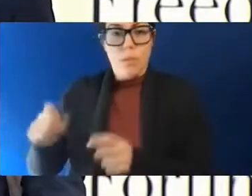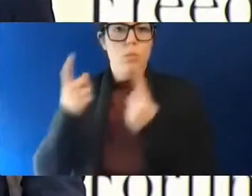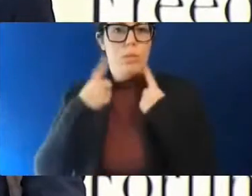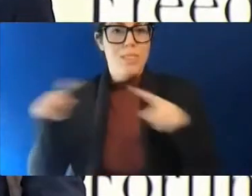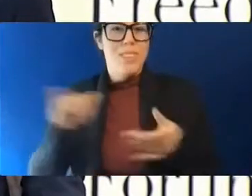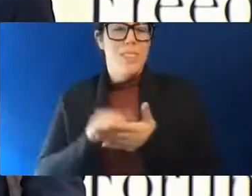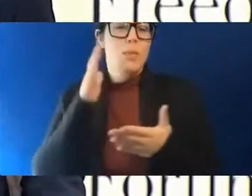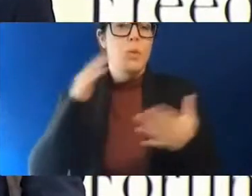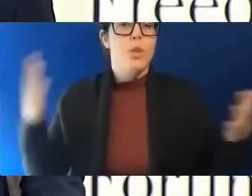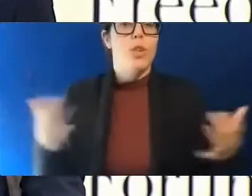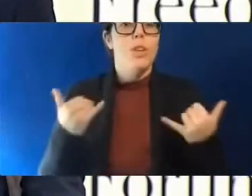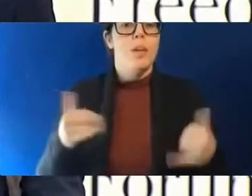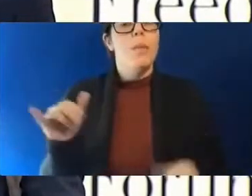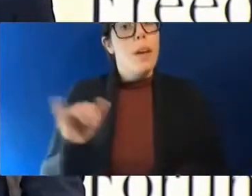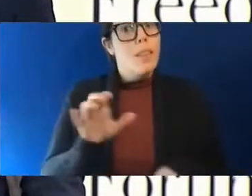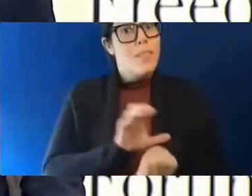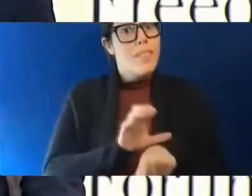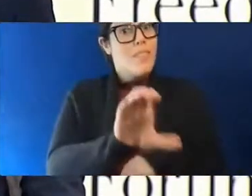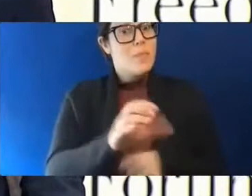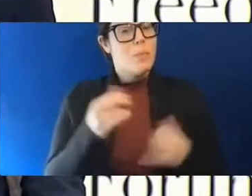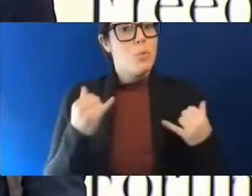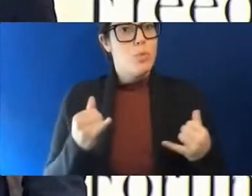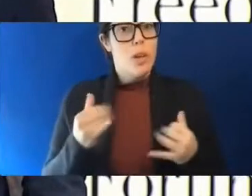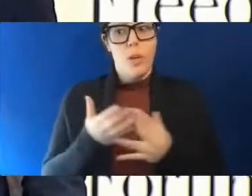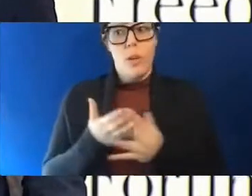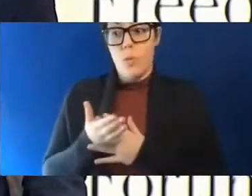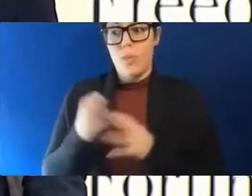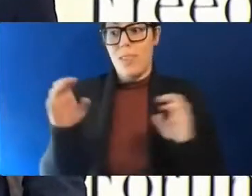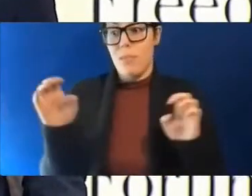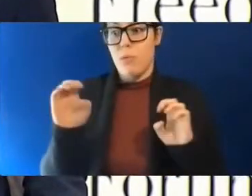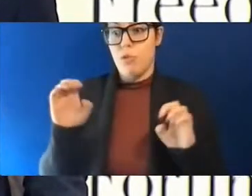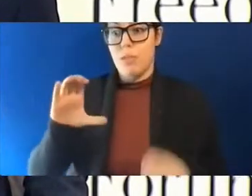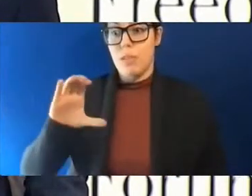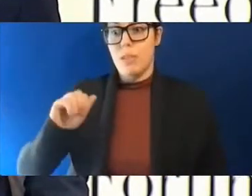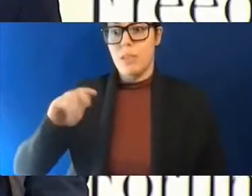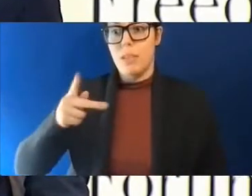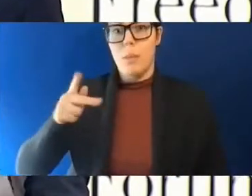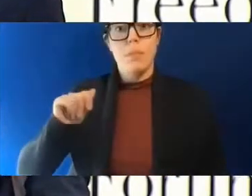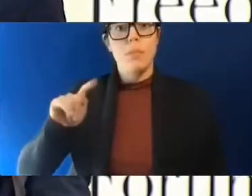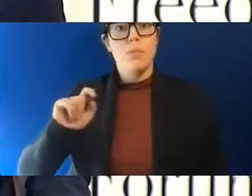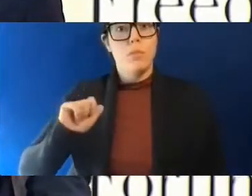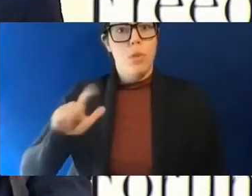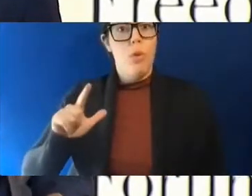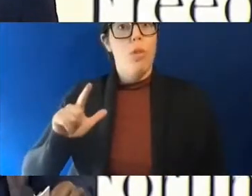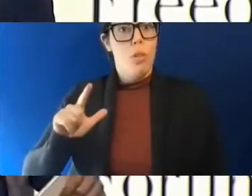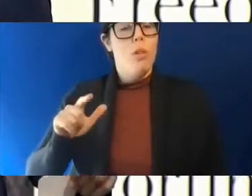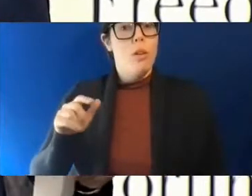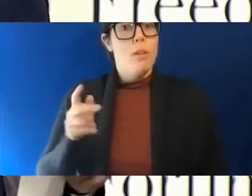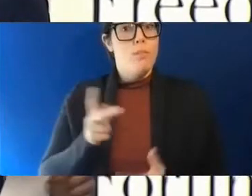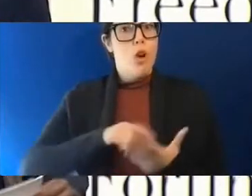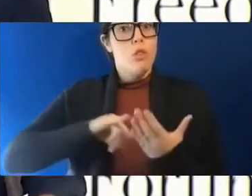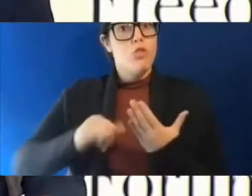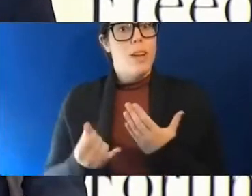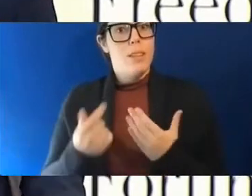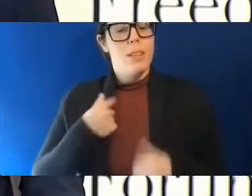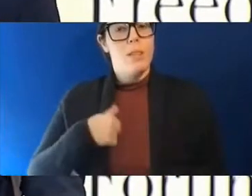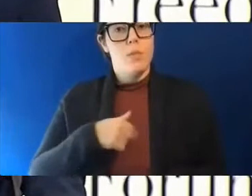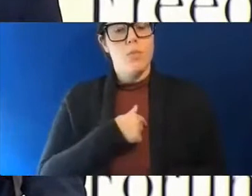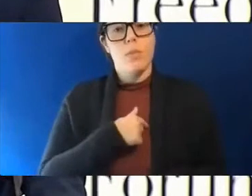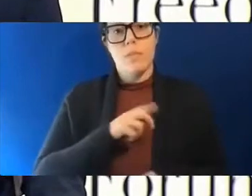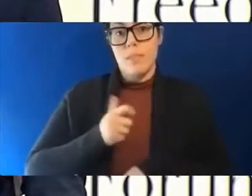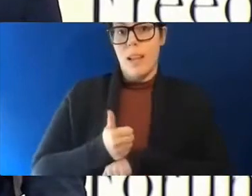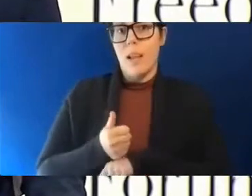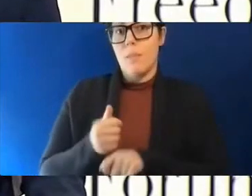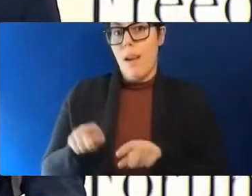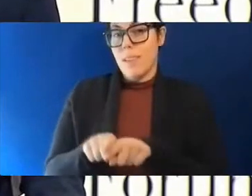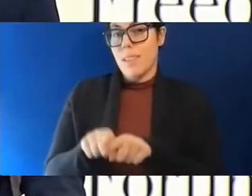to the investment we're making today through the emergency capital project that we have investment